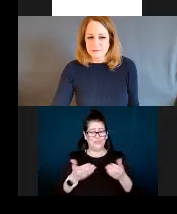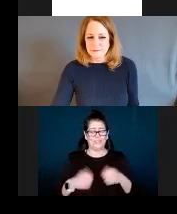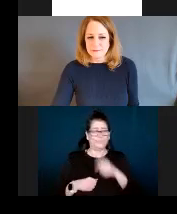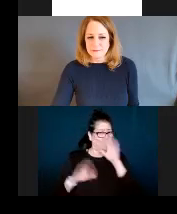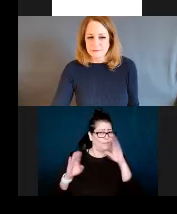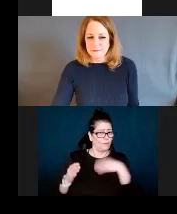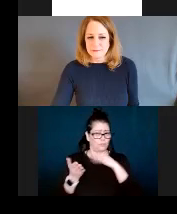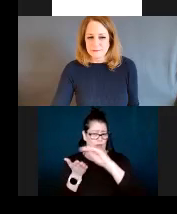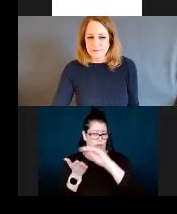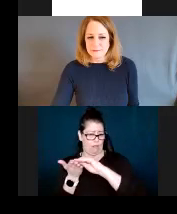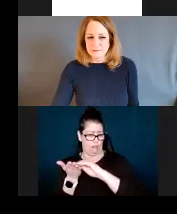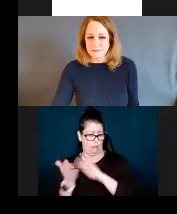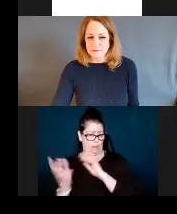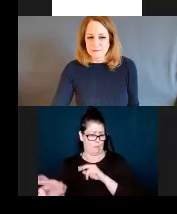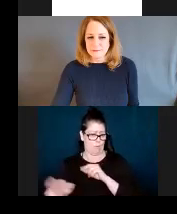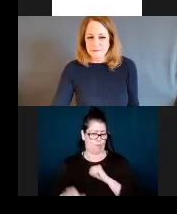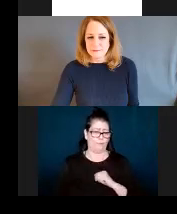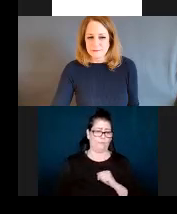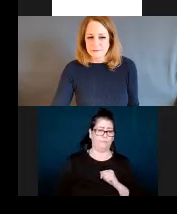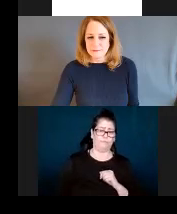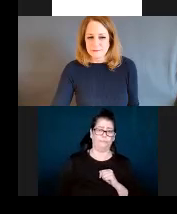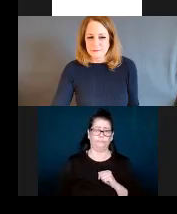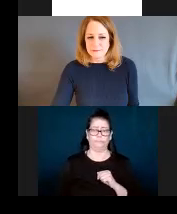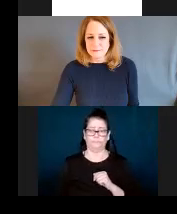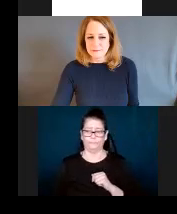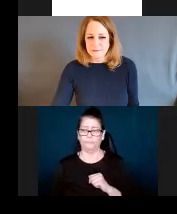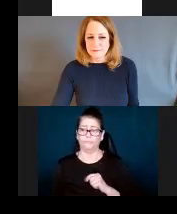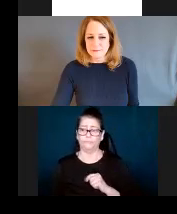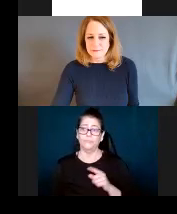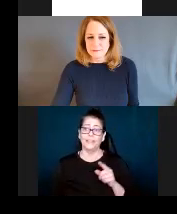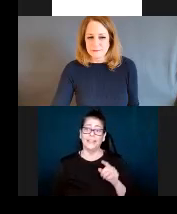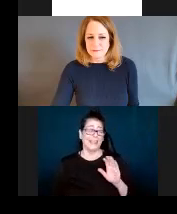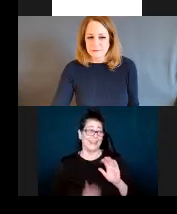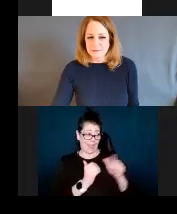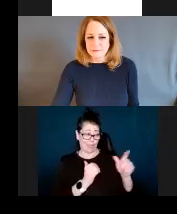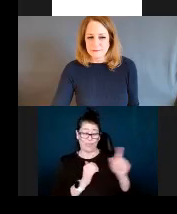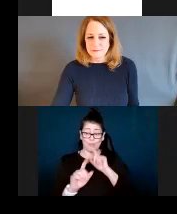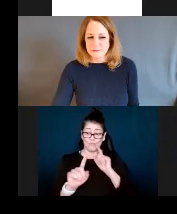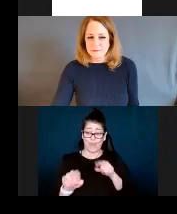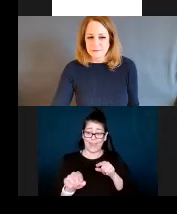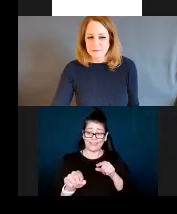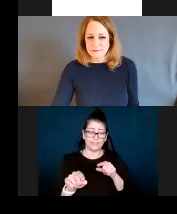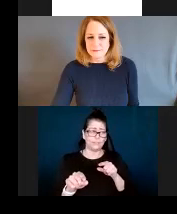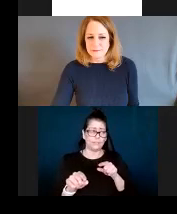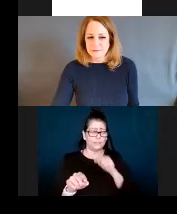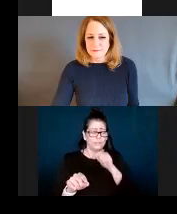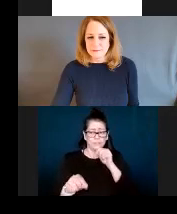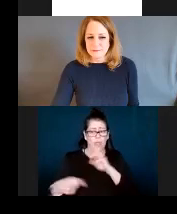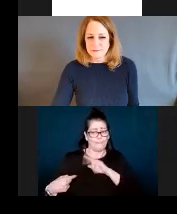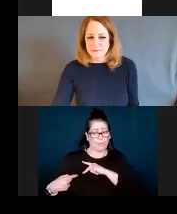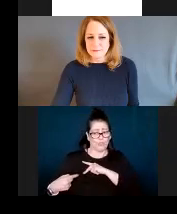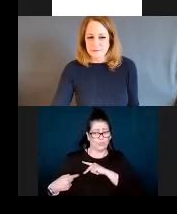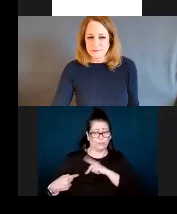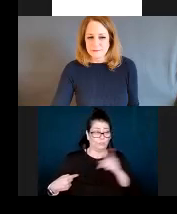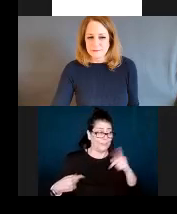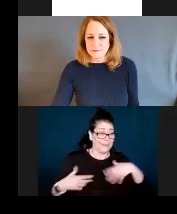that. You don't want to take the survivor's reactions too personally. They may be very angry, they may be very upset, they